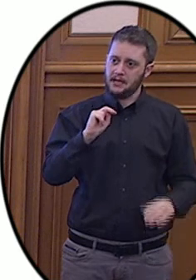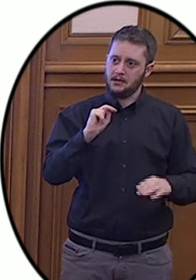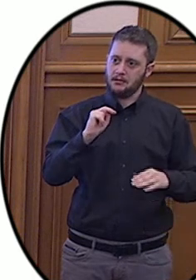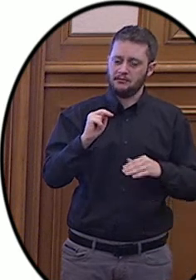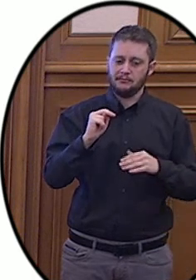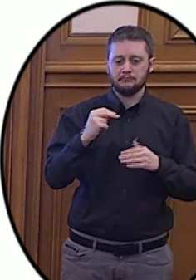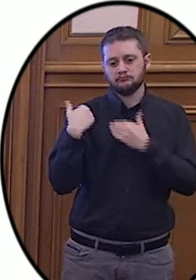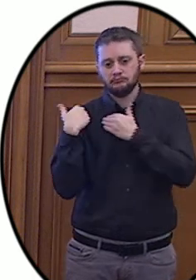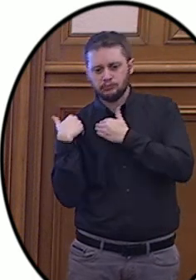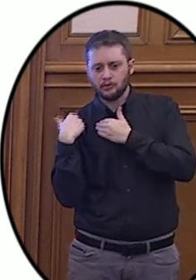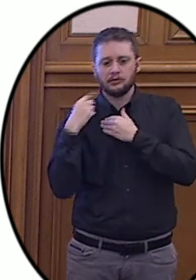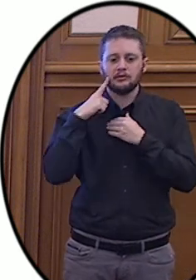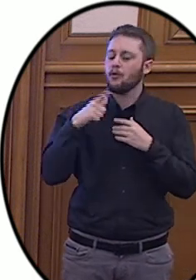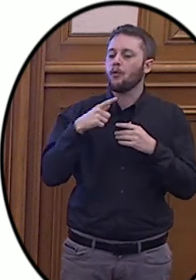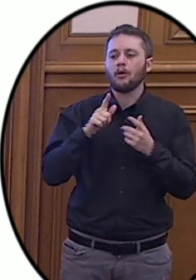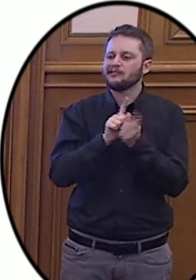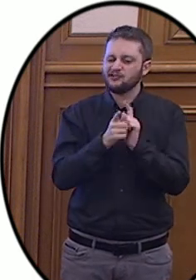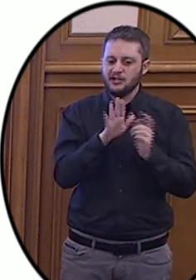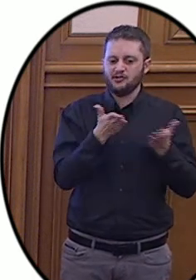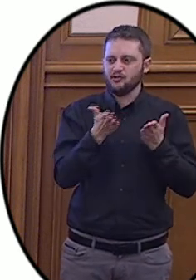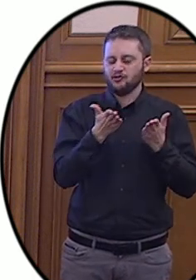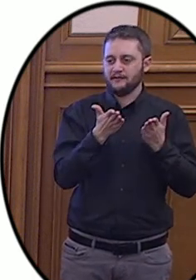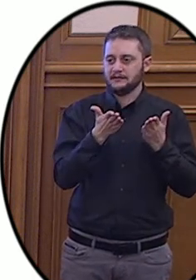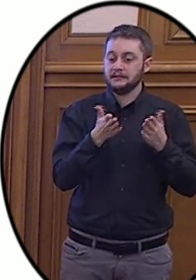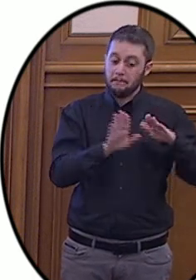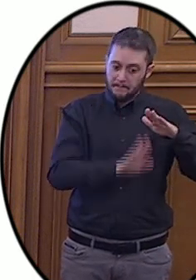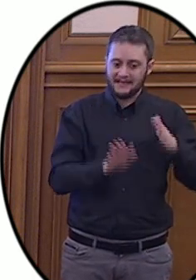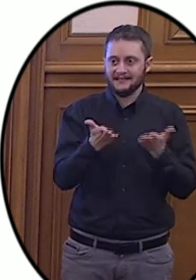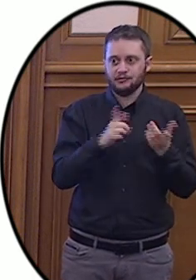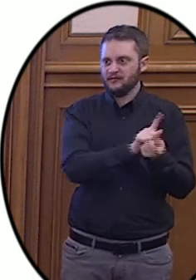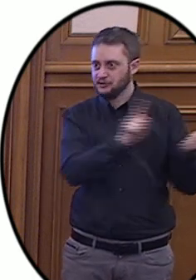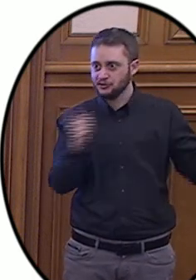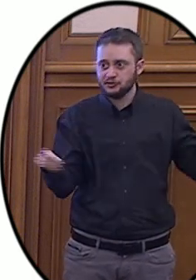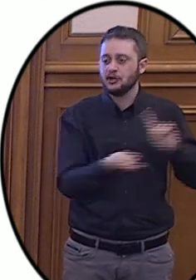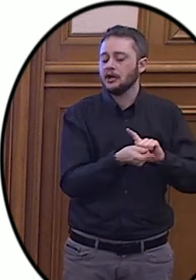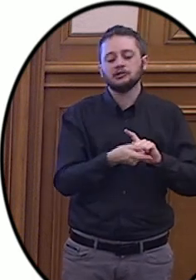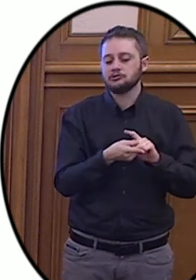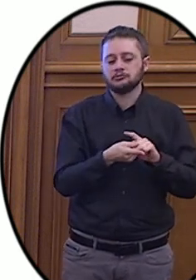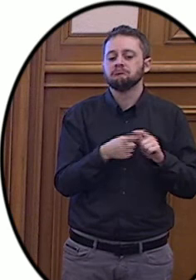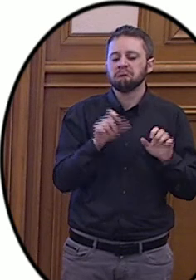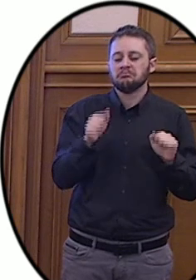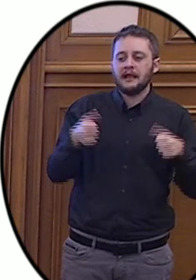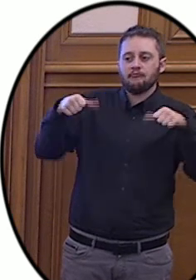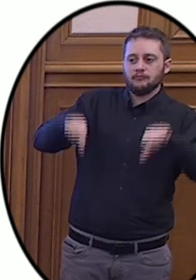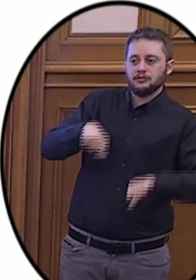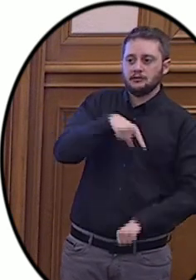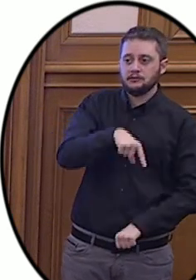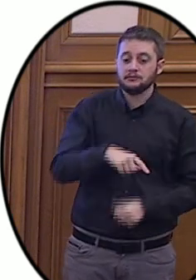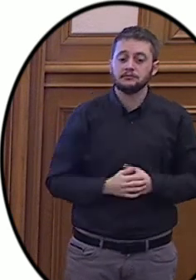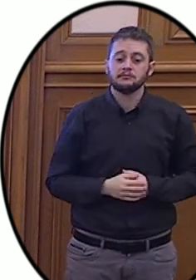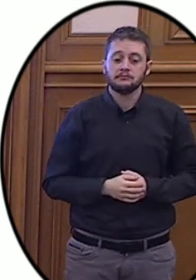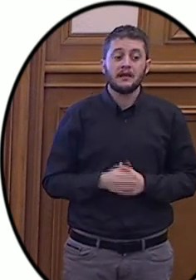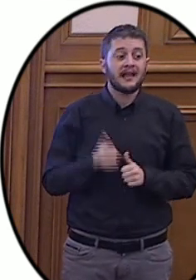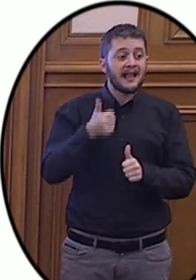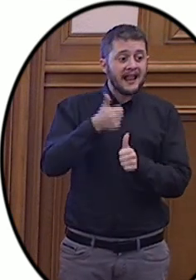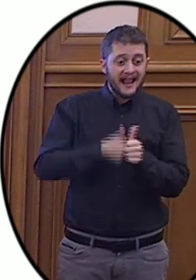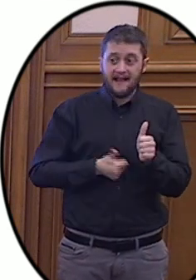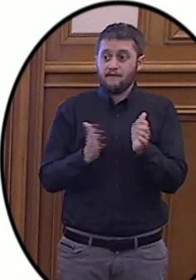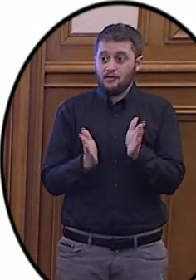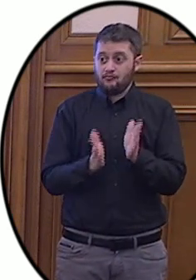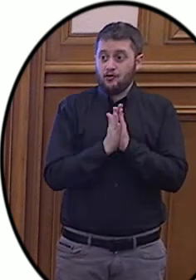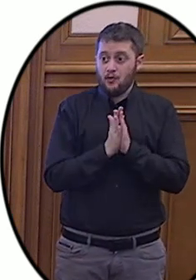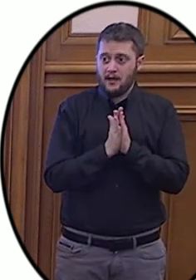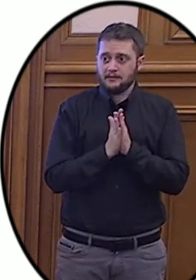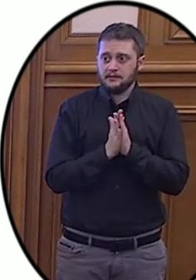services. And it's important to note that every accommodation or modification request must be analyzed on